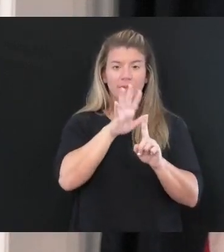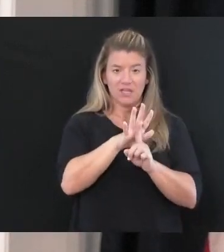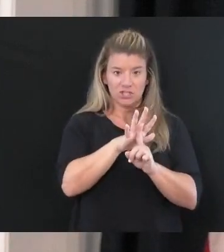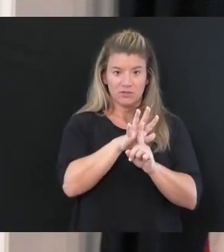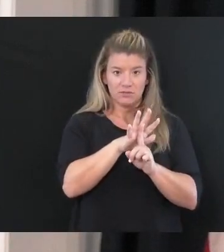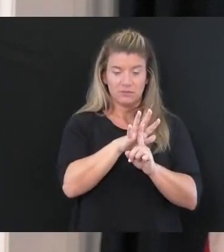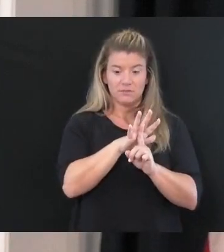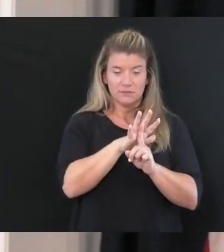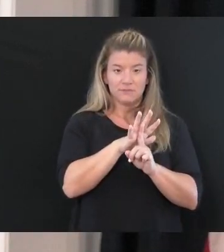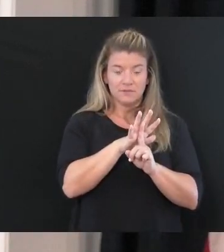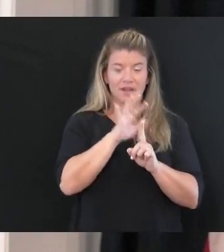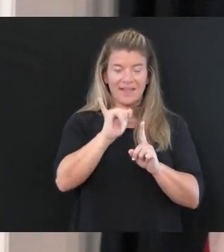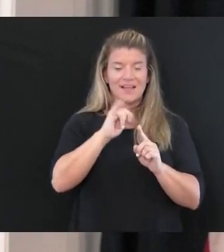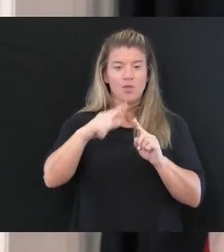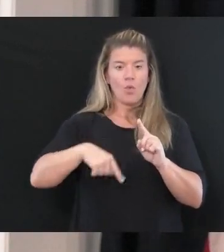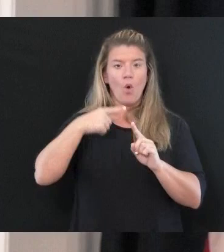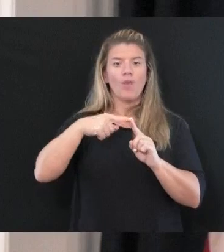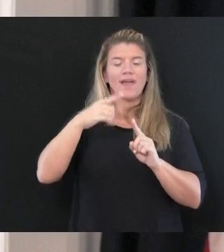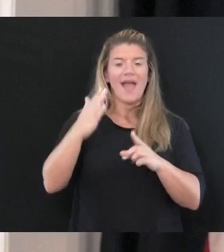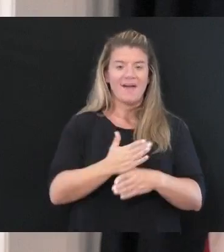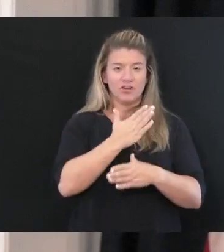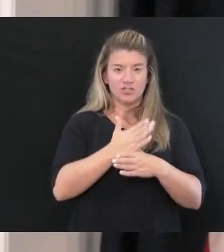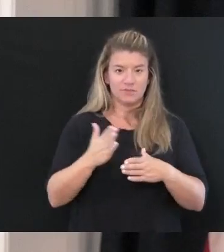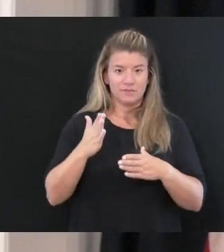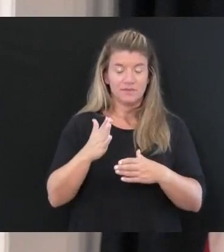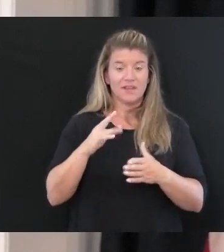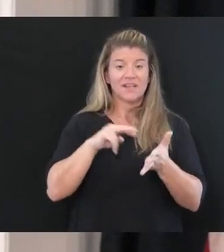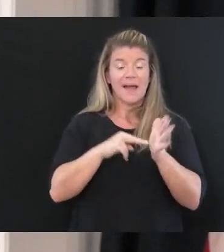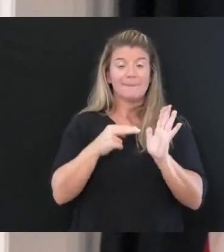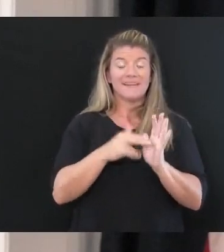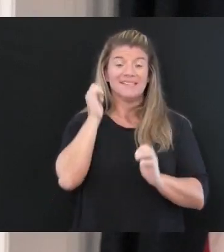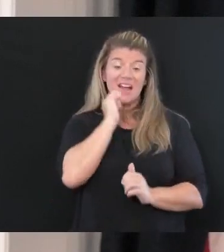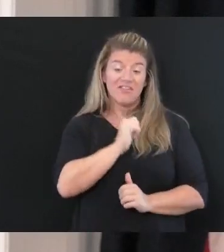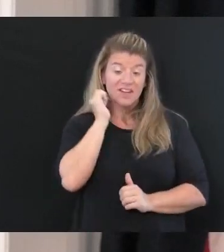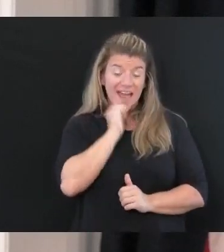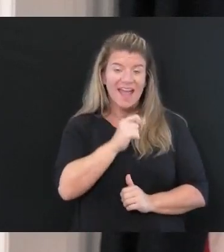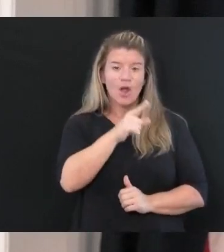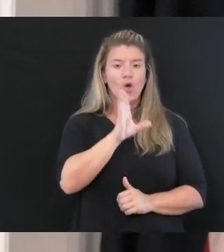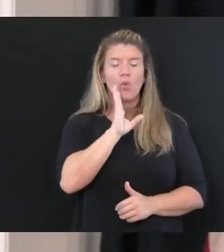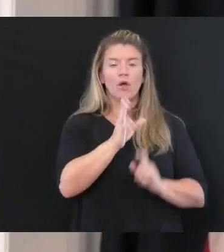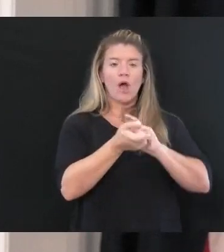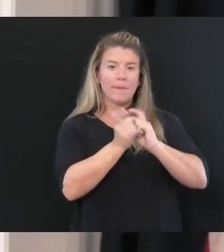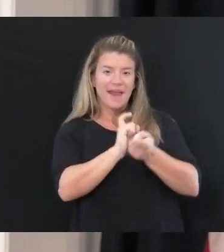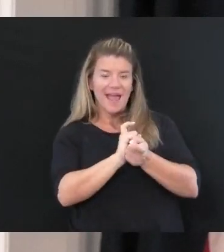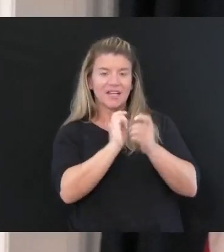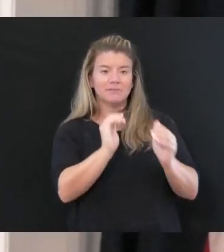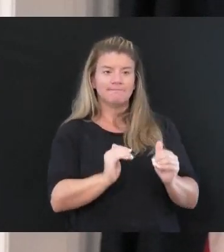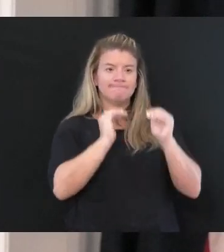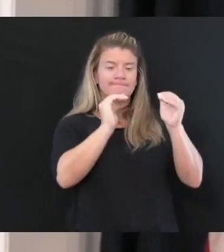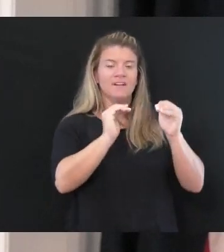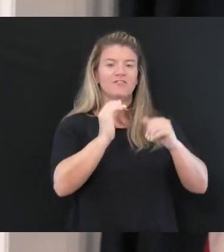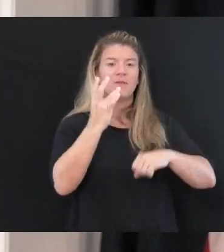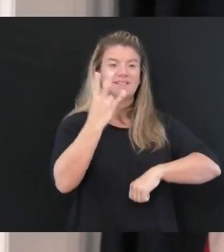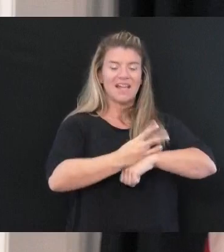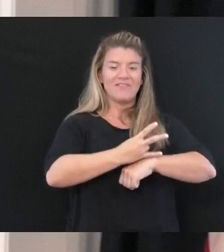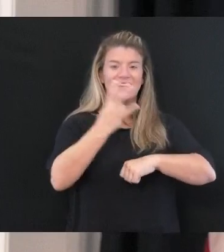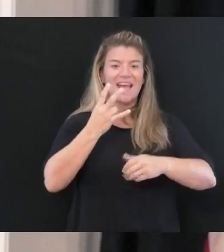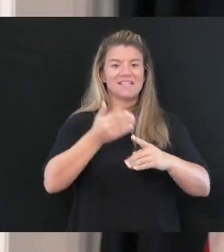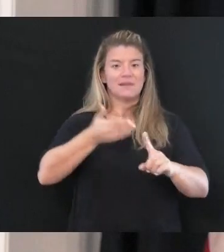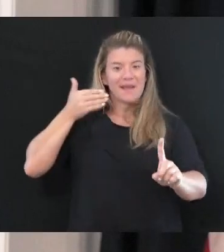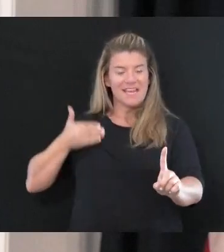the rolling average metric. So each day it updates to the previous 7 days. As far